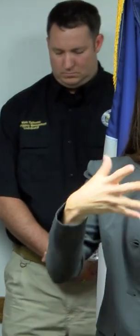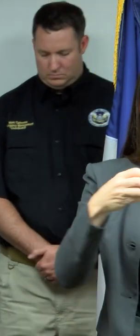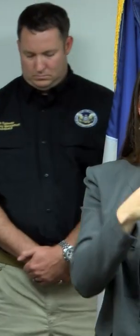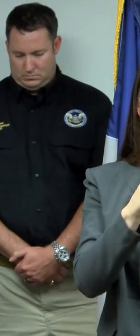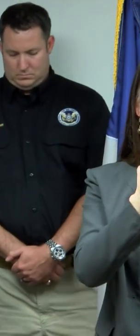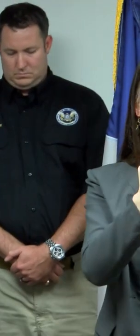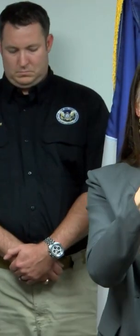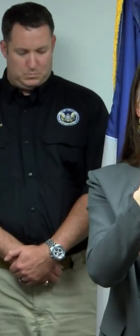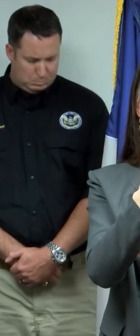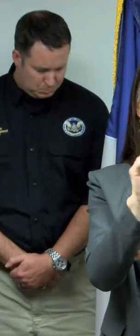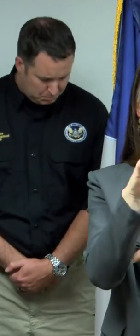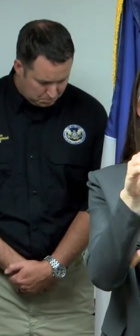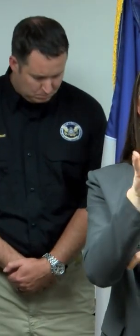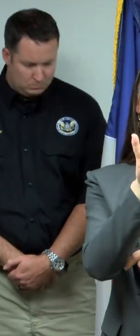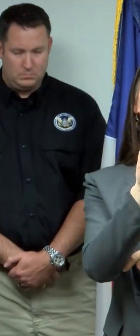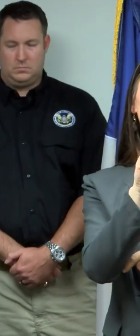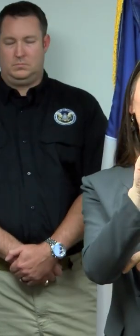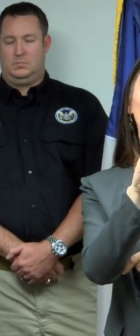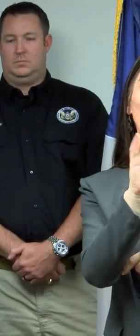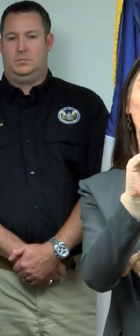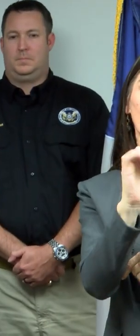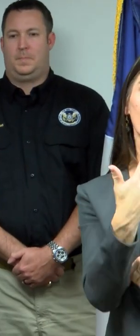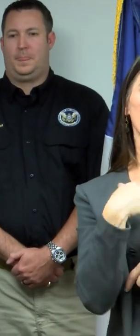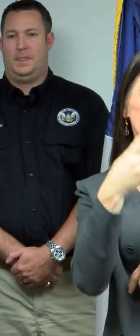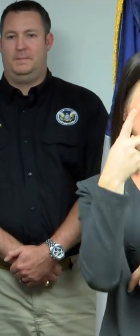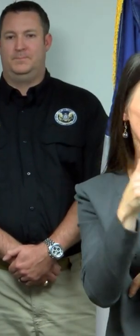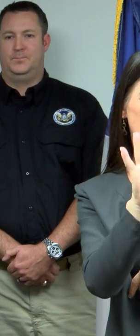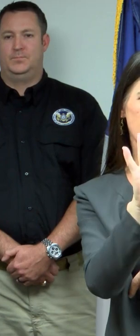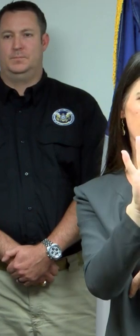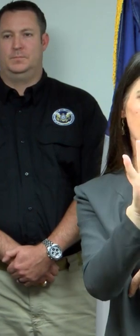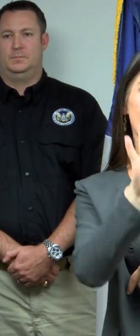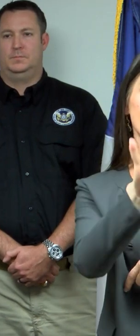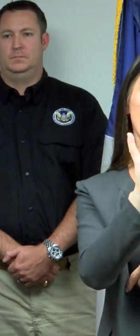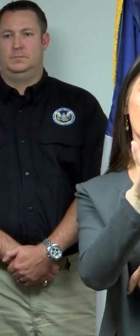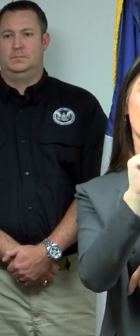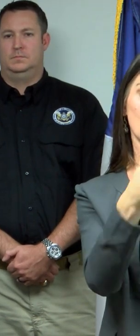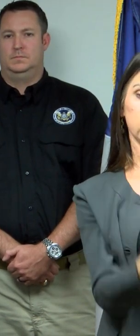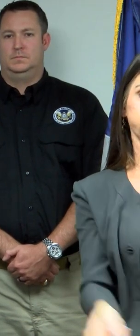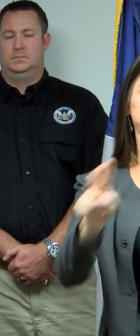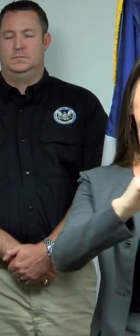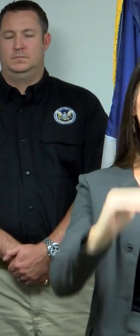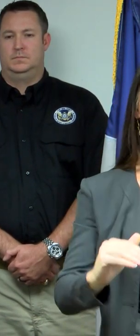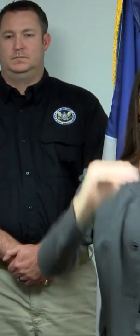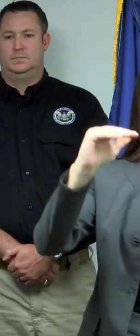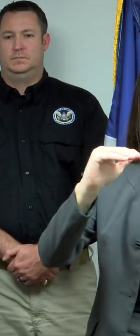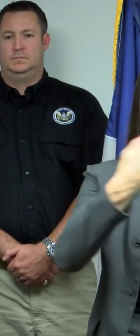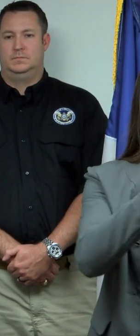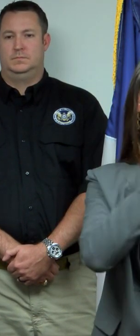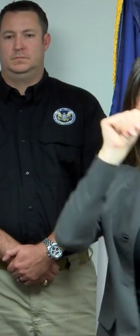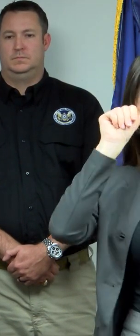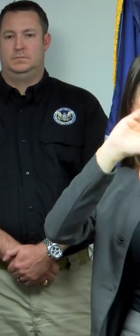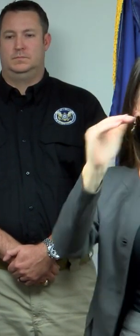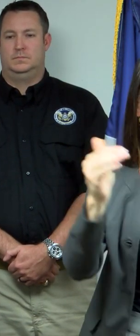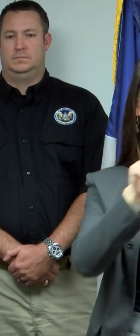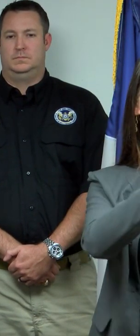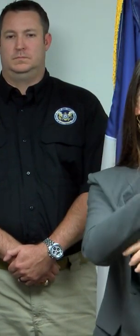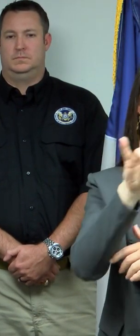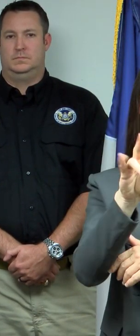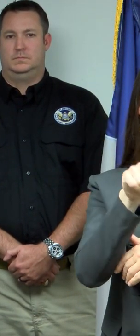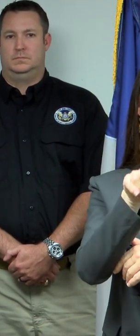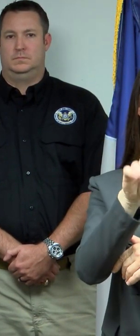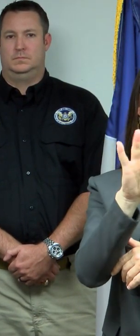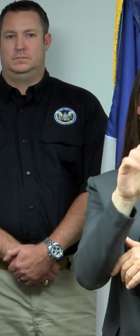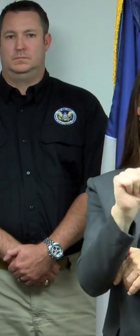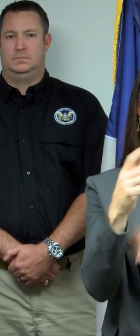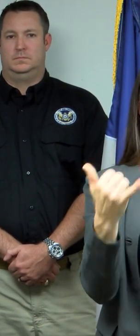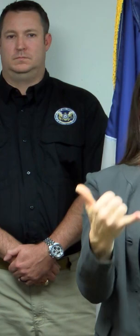in Bowling, what we saw was about a 5-foot rise through the day yesterday. We're currently at 30.72 feet. The current forecast shows